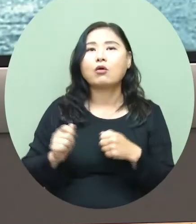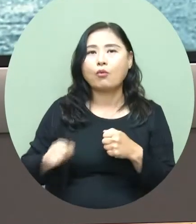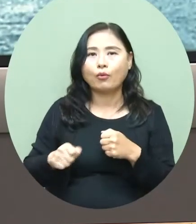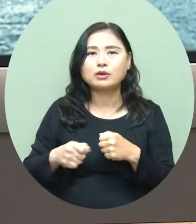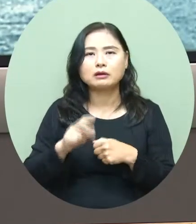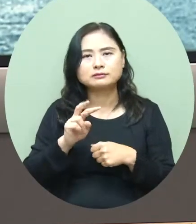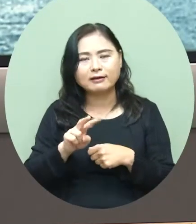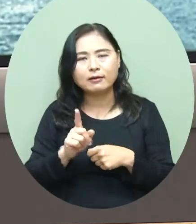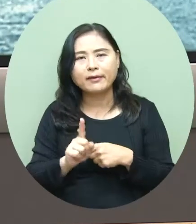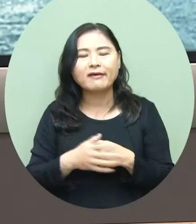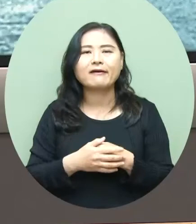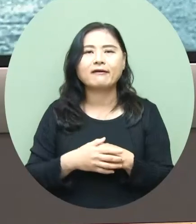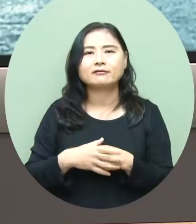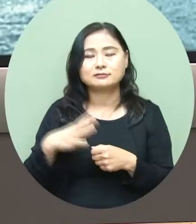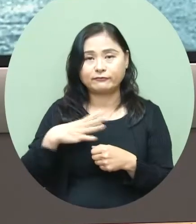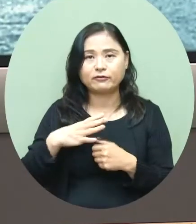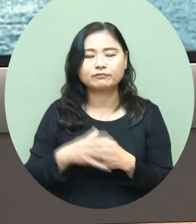court looks into the case.